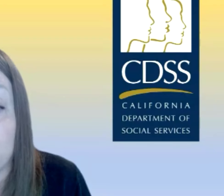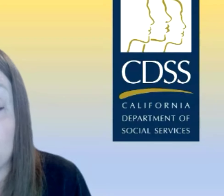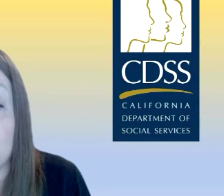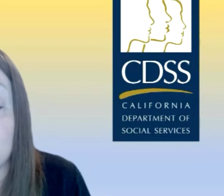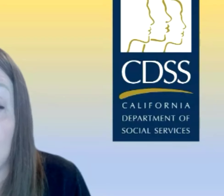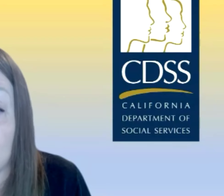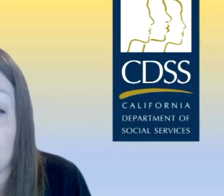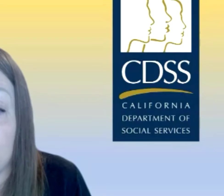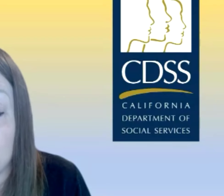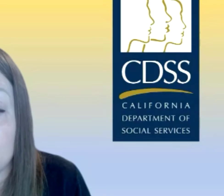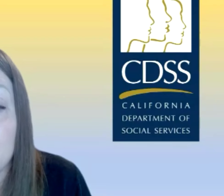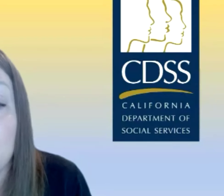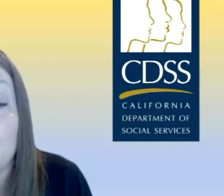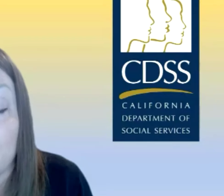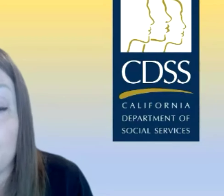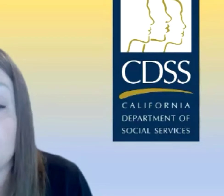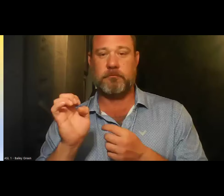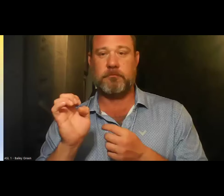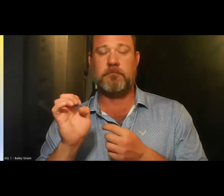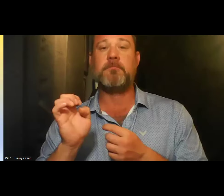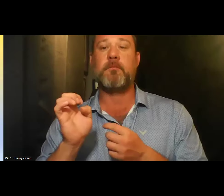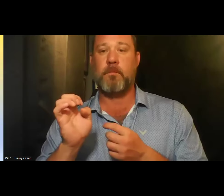care regulations and RCFEs